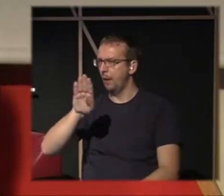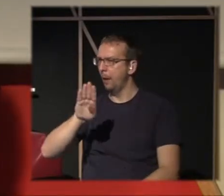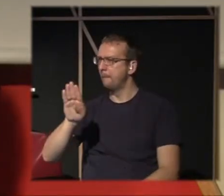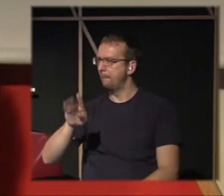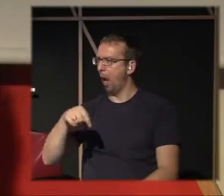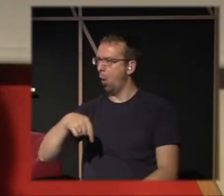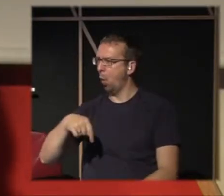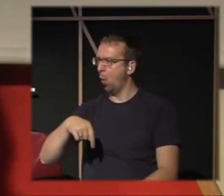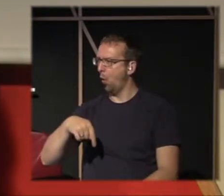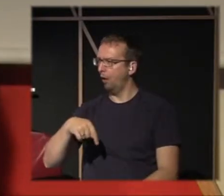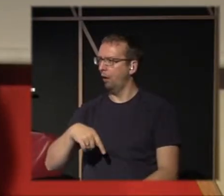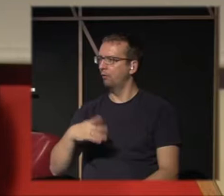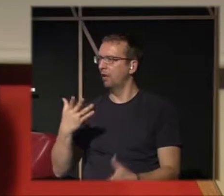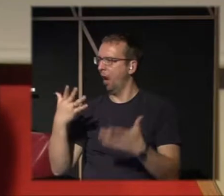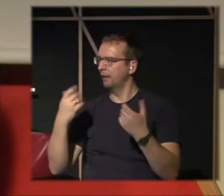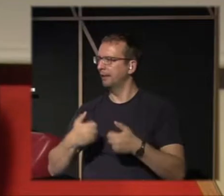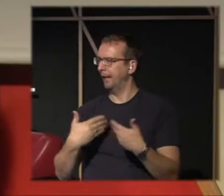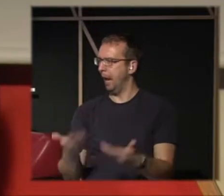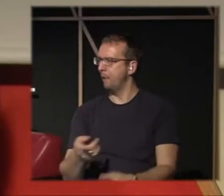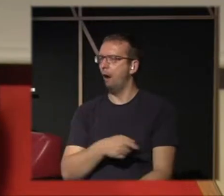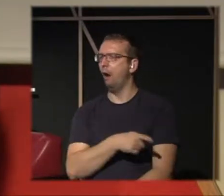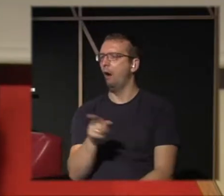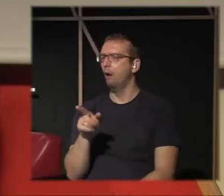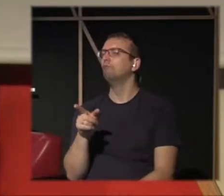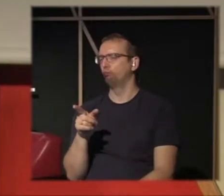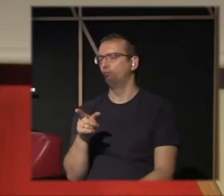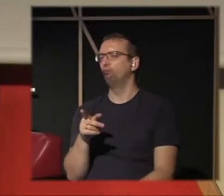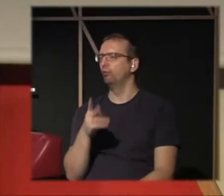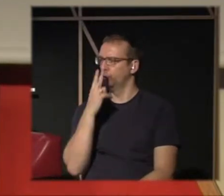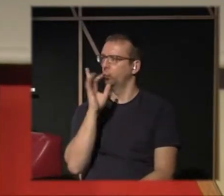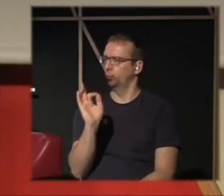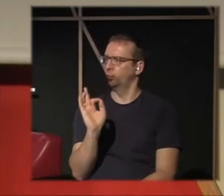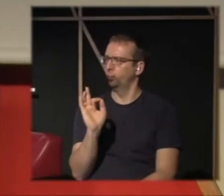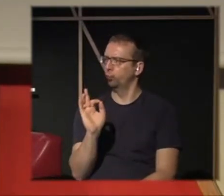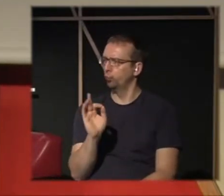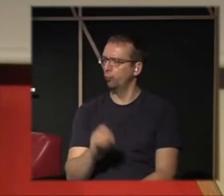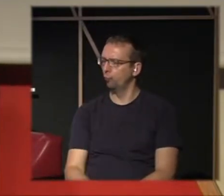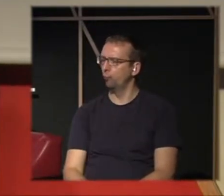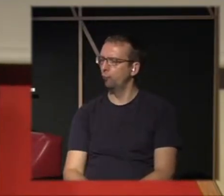of compliance level at this stage of 70%.